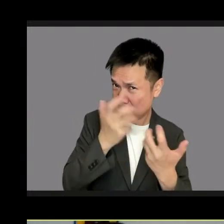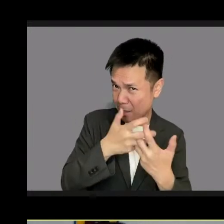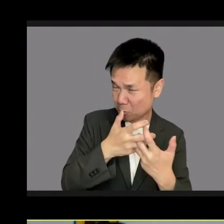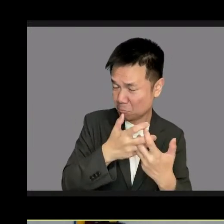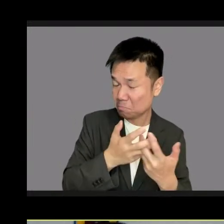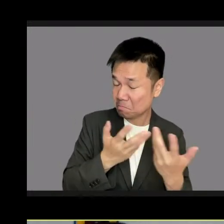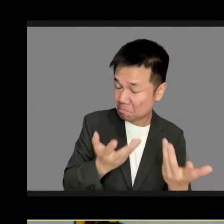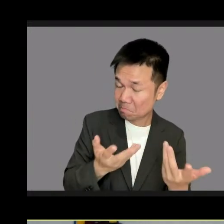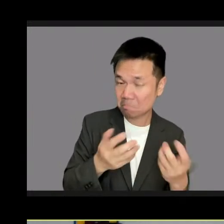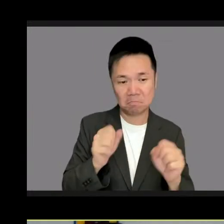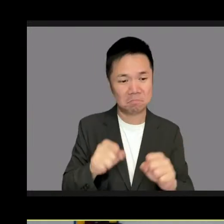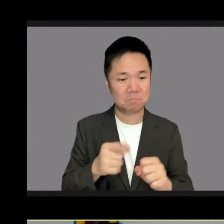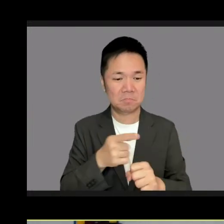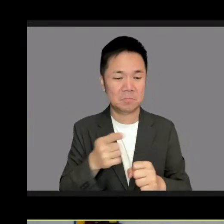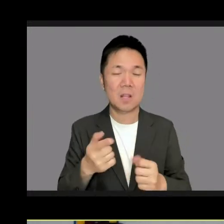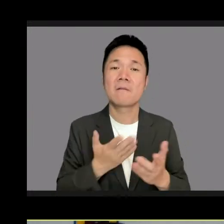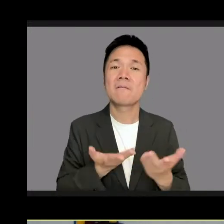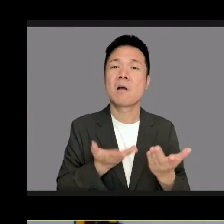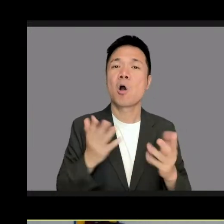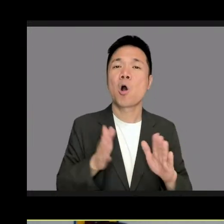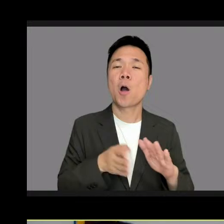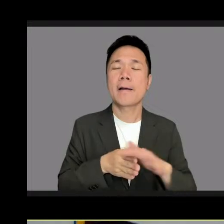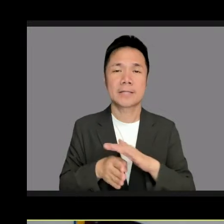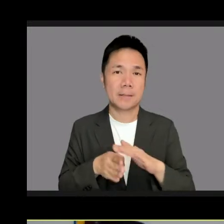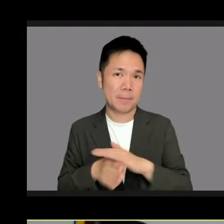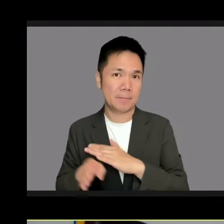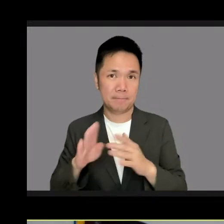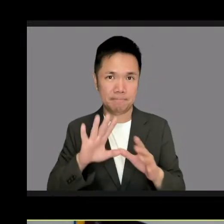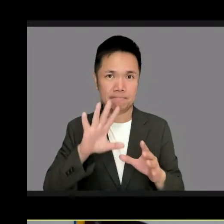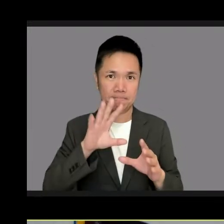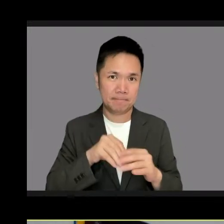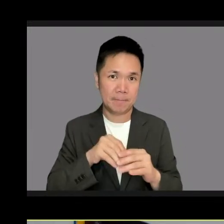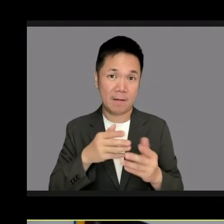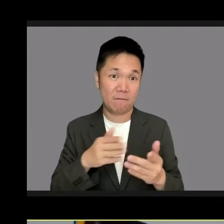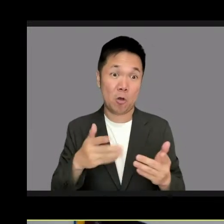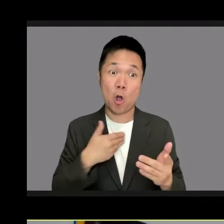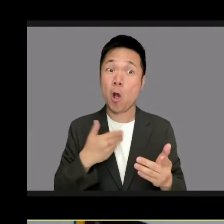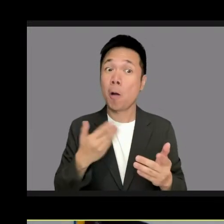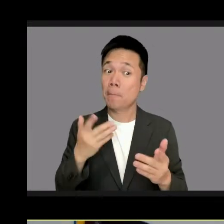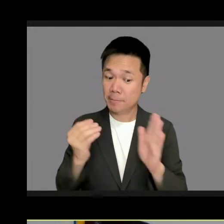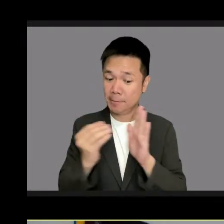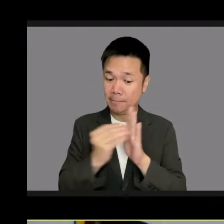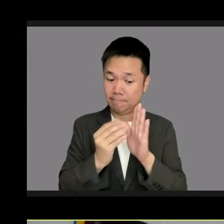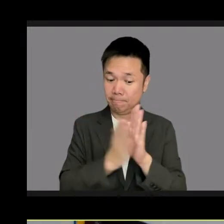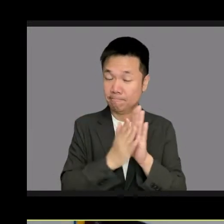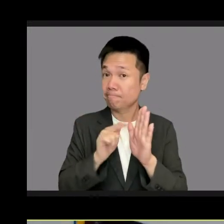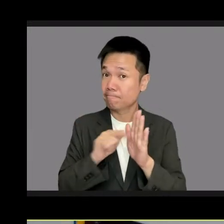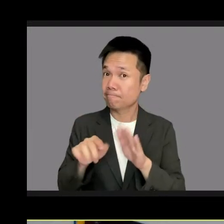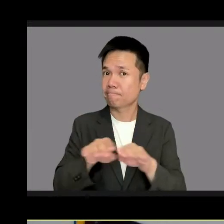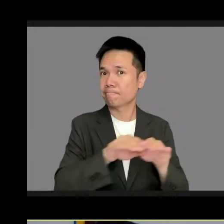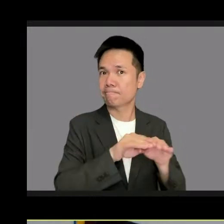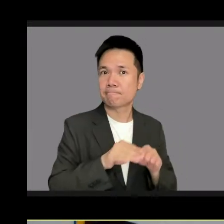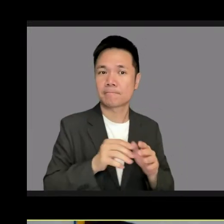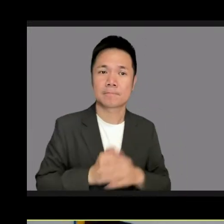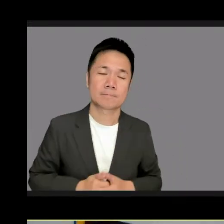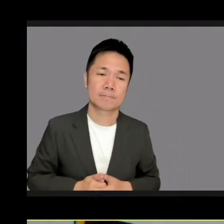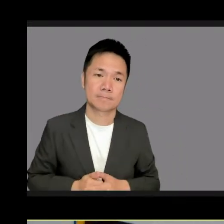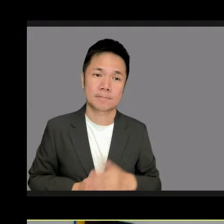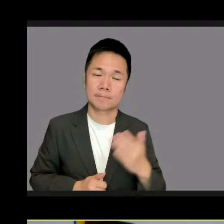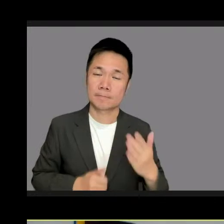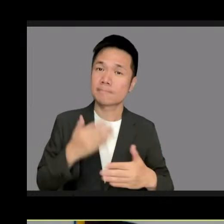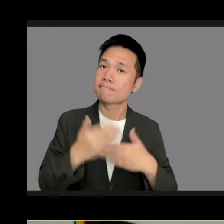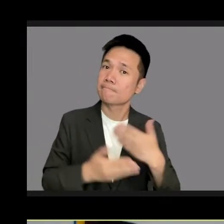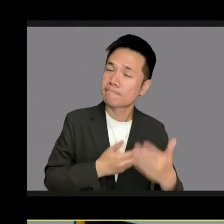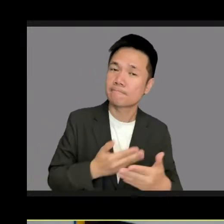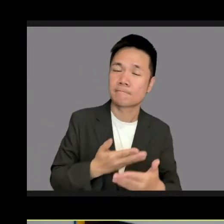apart from whatever accessibility you are incorporating into the standards. So that's a mix and match that happens, and that is